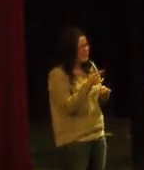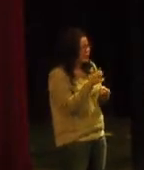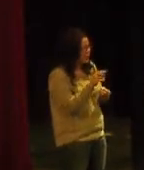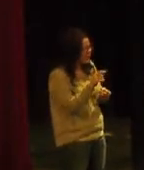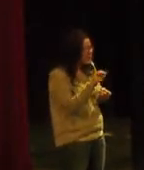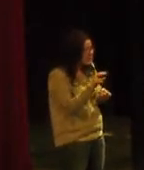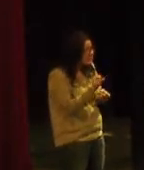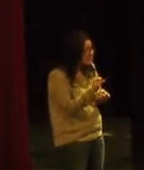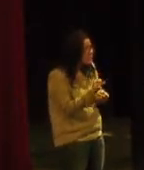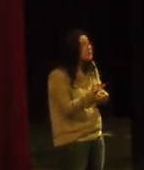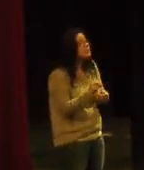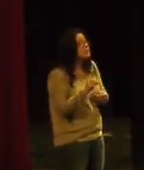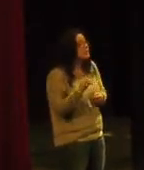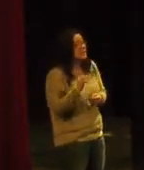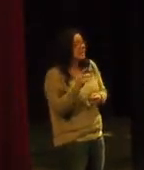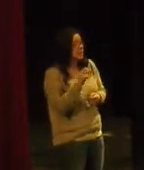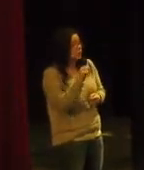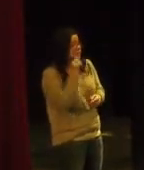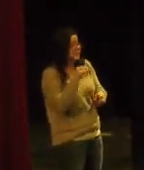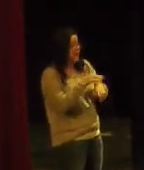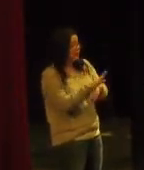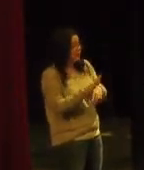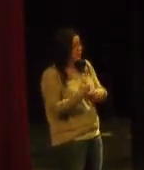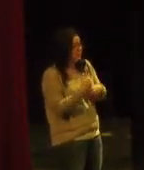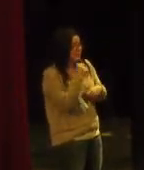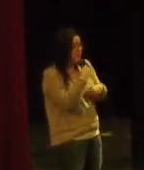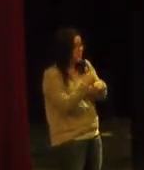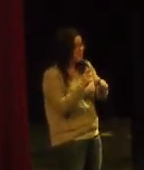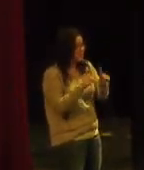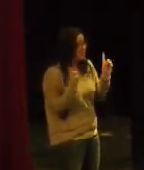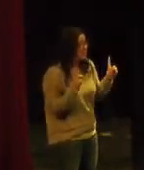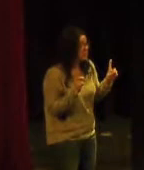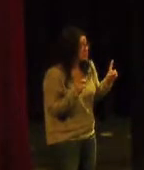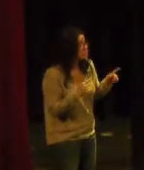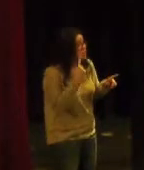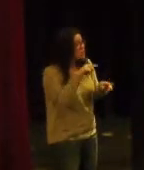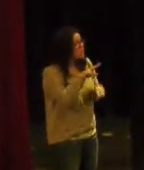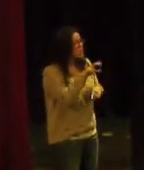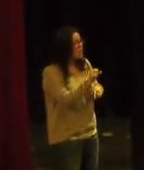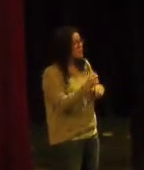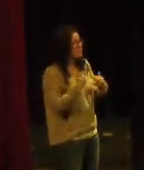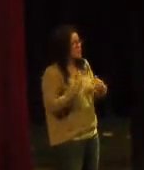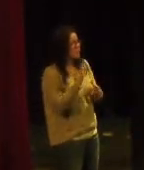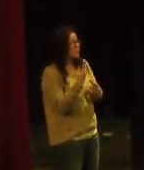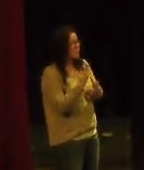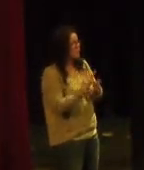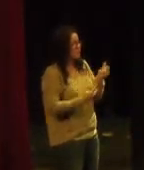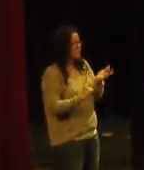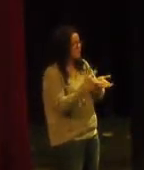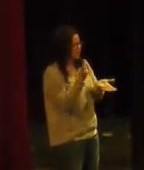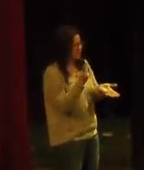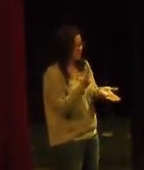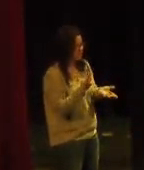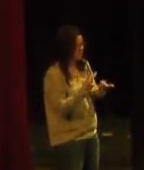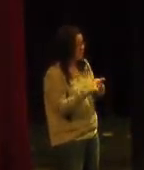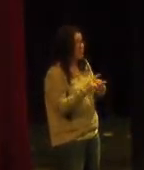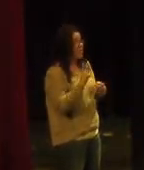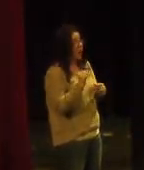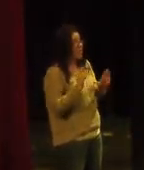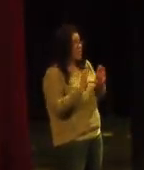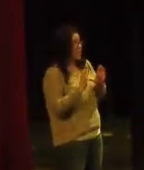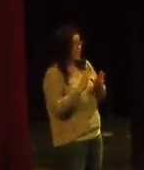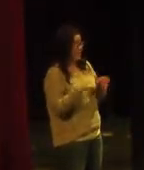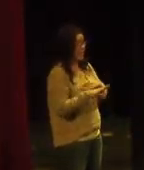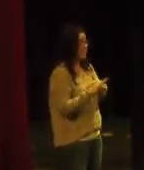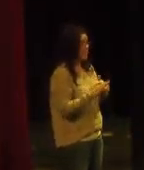then the immigrants made hardly any difference. So in the United States, we've kind of had a duality. We've had undocumented have come in waves, and